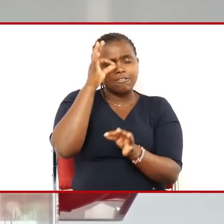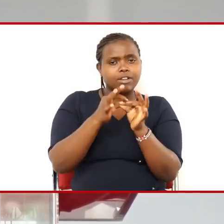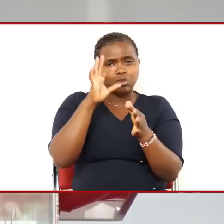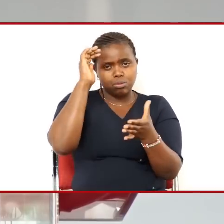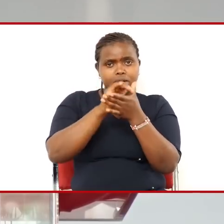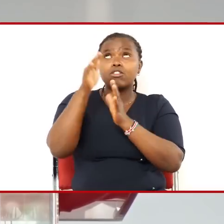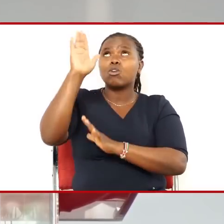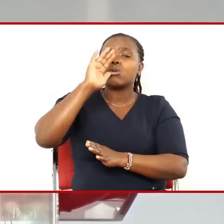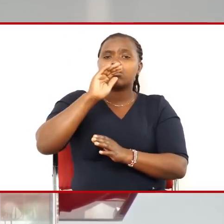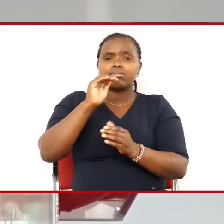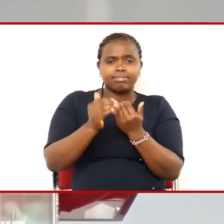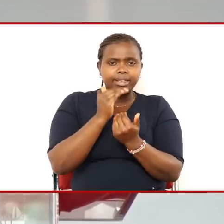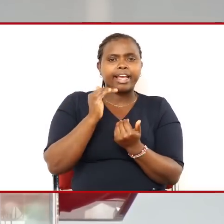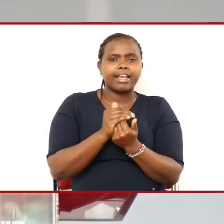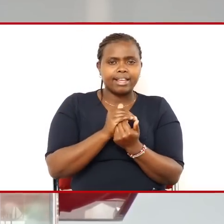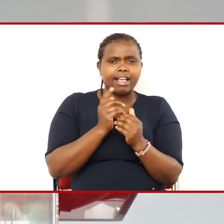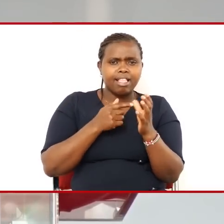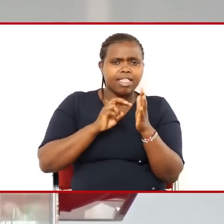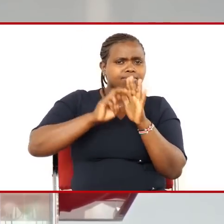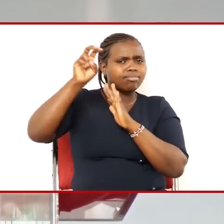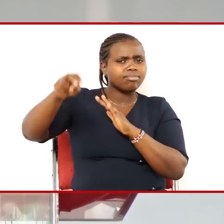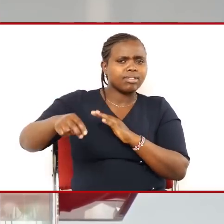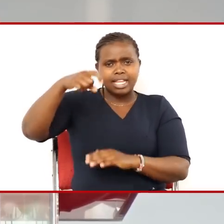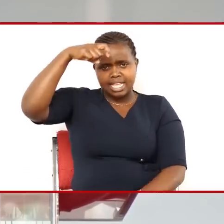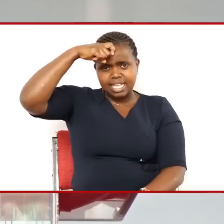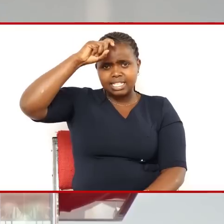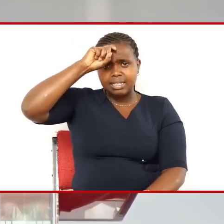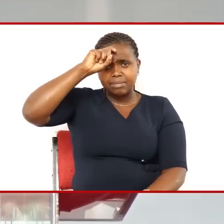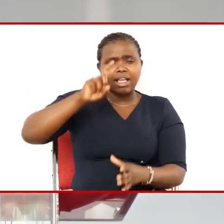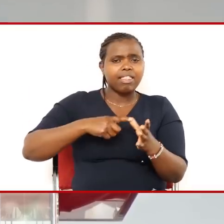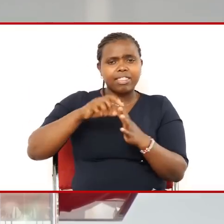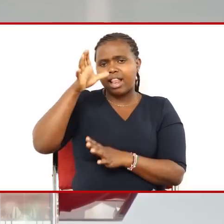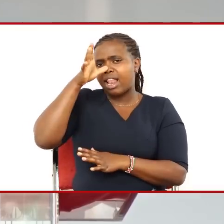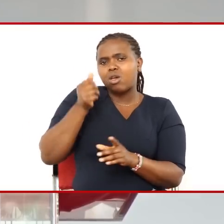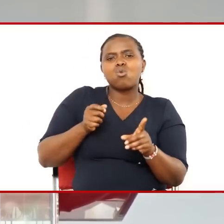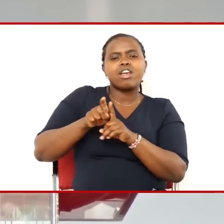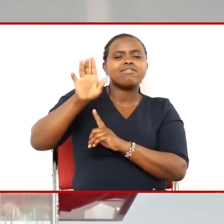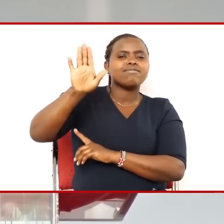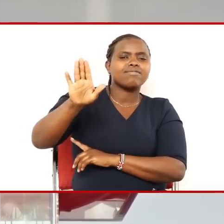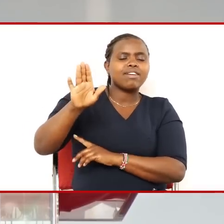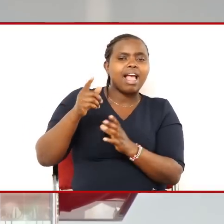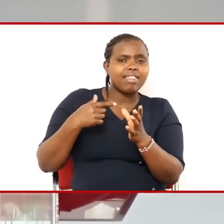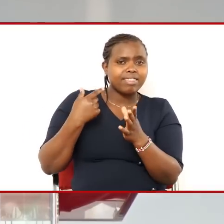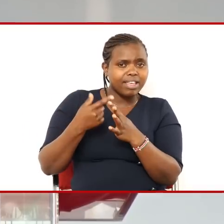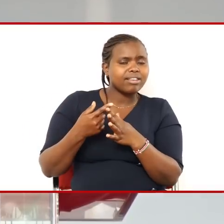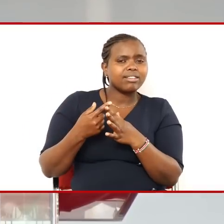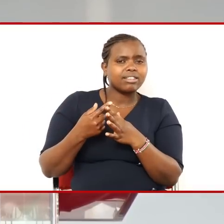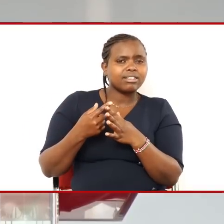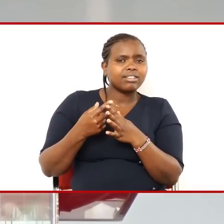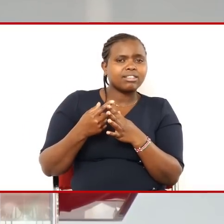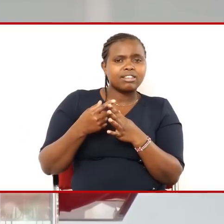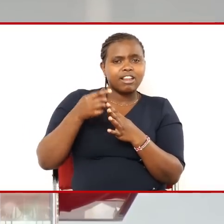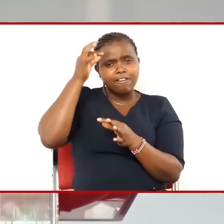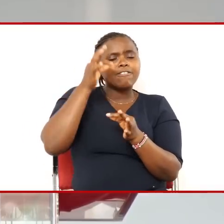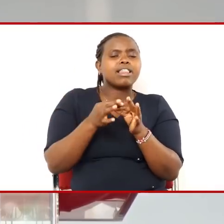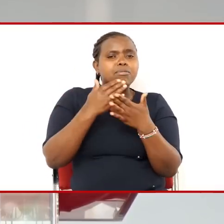promises to take care of him, and went down to Egypt where he lied about his wife. And as a man, the father